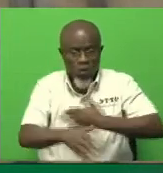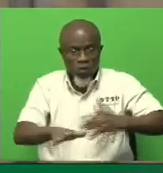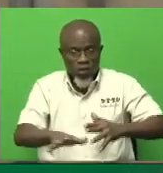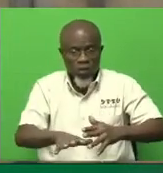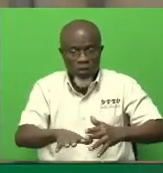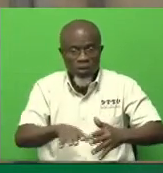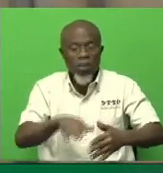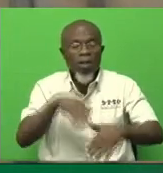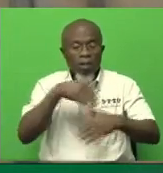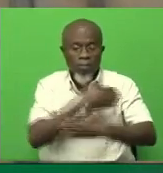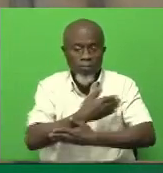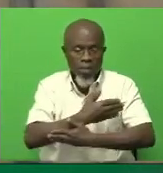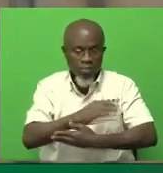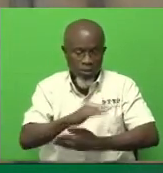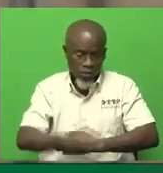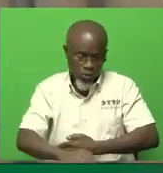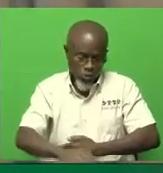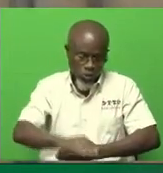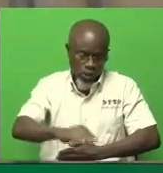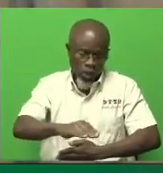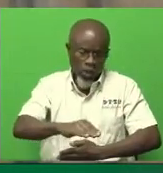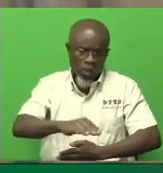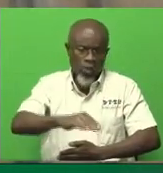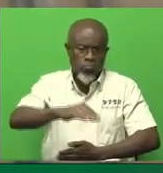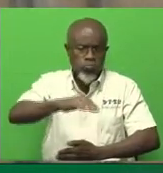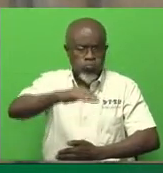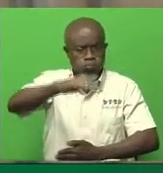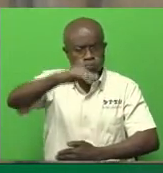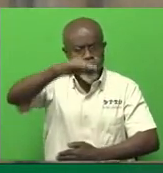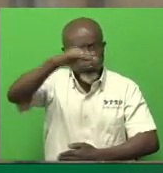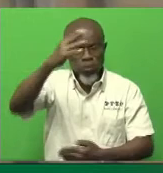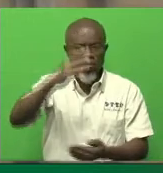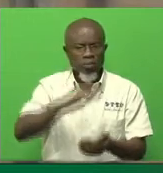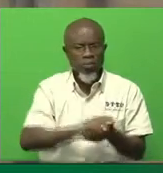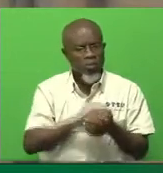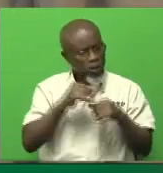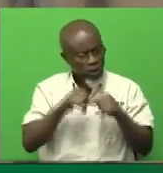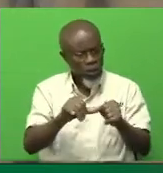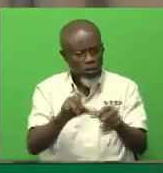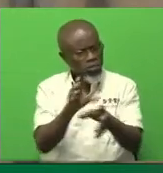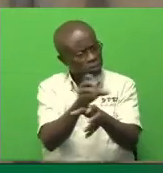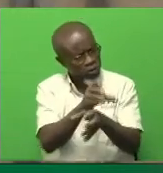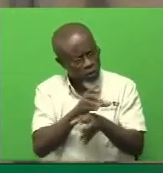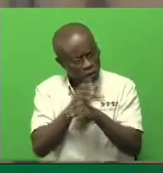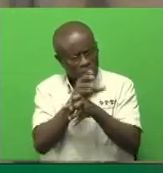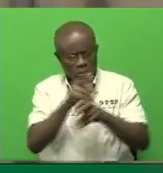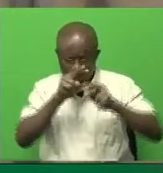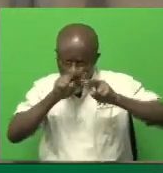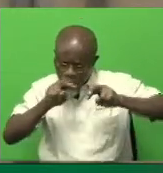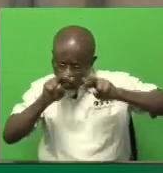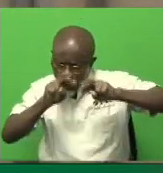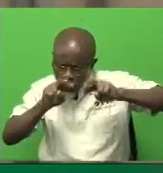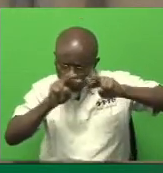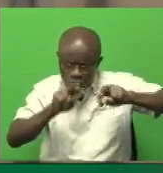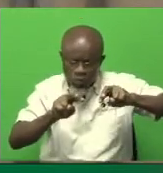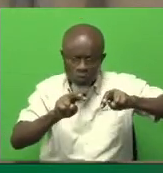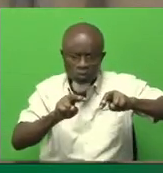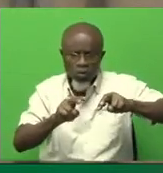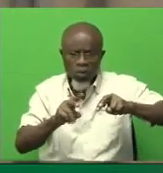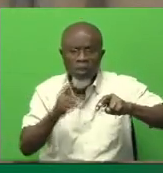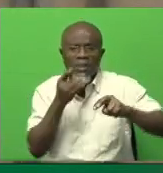baby is a child and Beyond because as the member for faizabad will tell you a diabetic obese mother